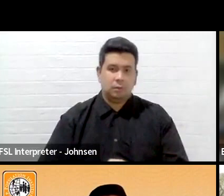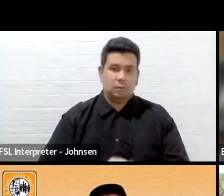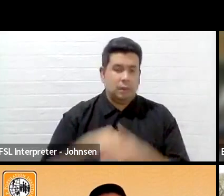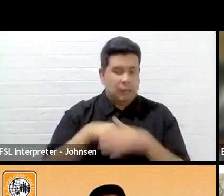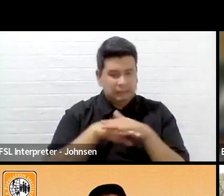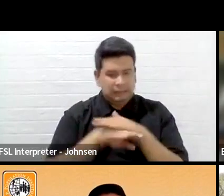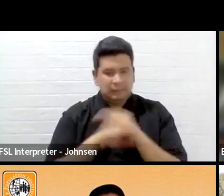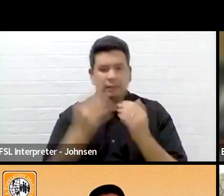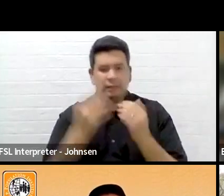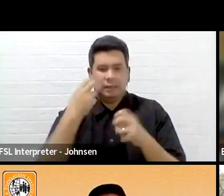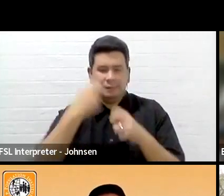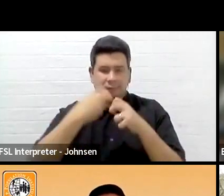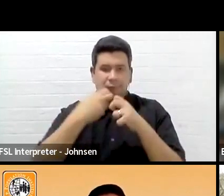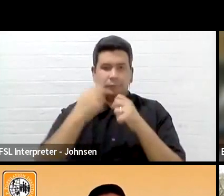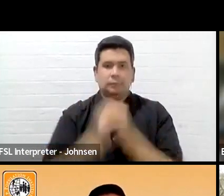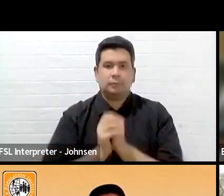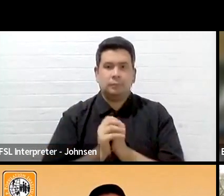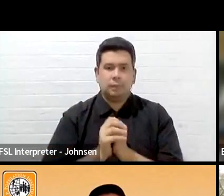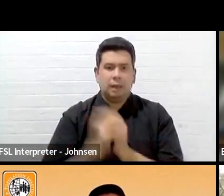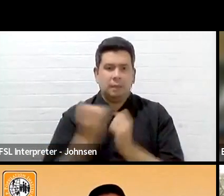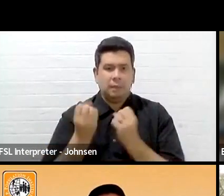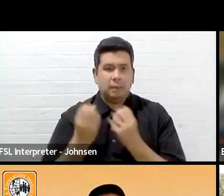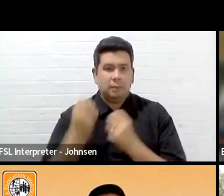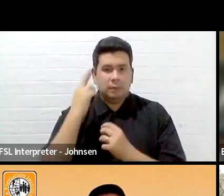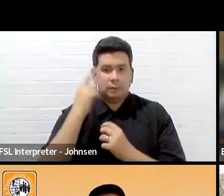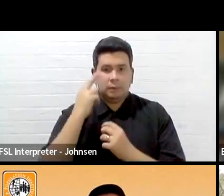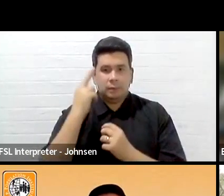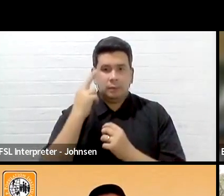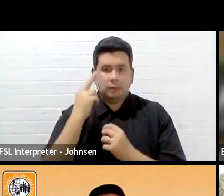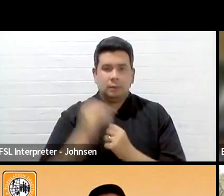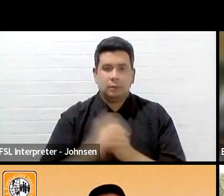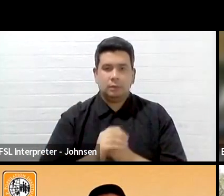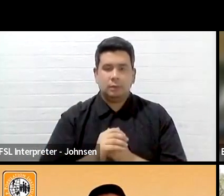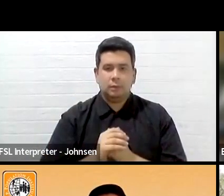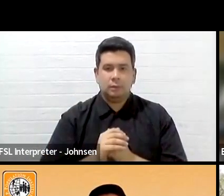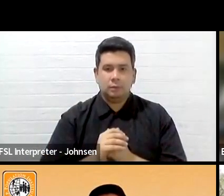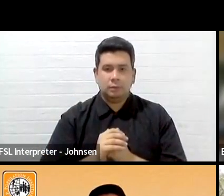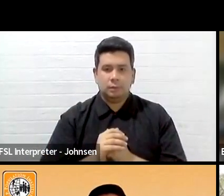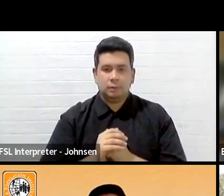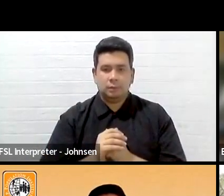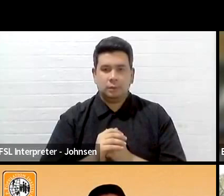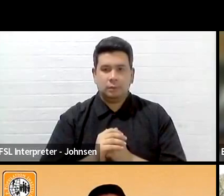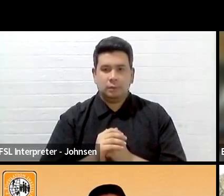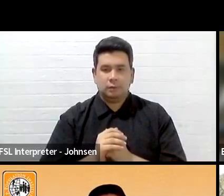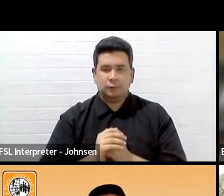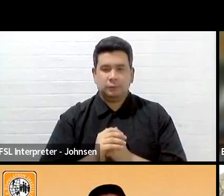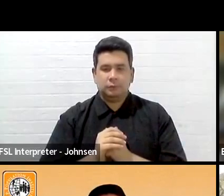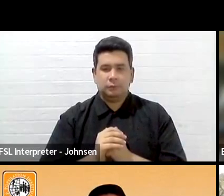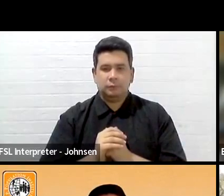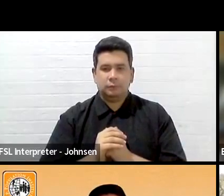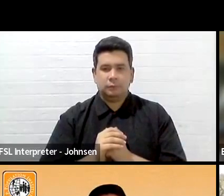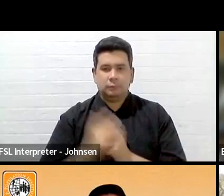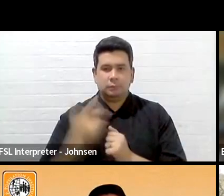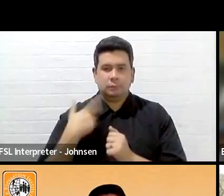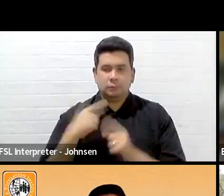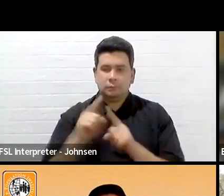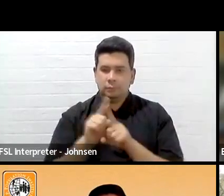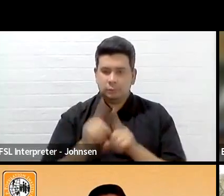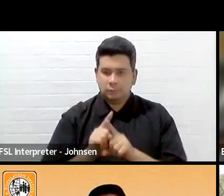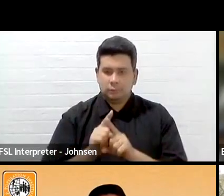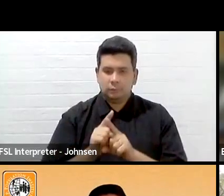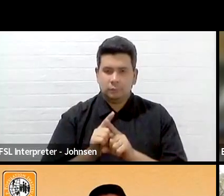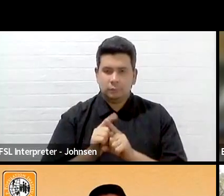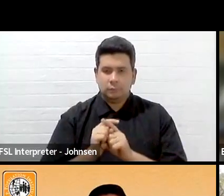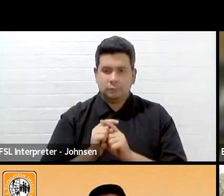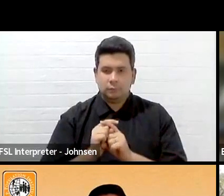difficult, no? So yun ang mga reasons, but especially with death statistics, no? There's also it's also